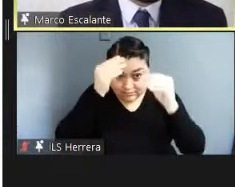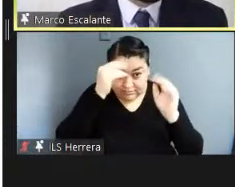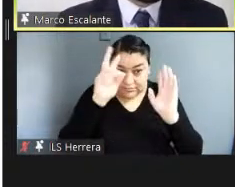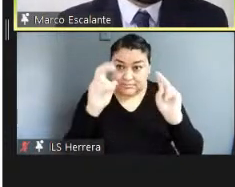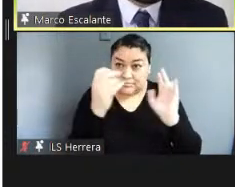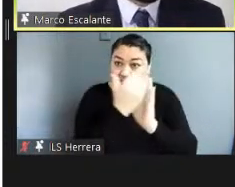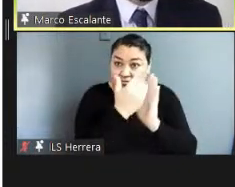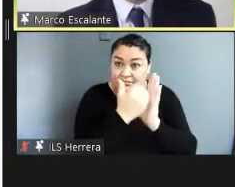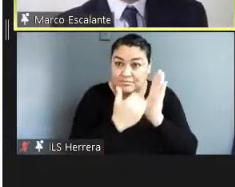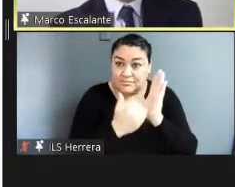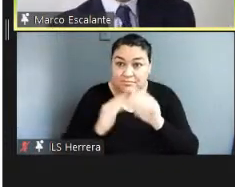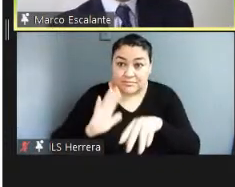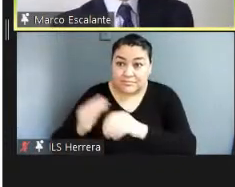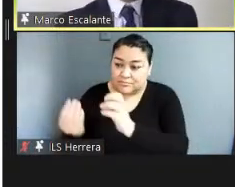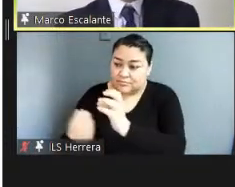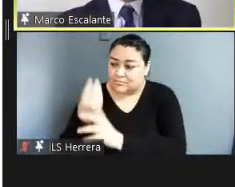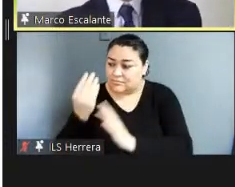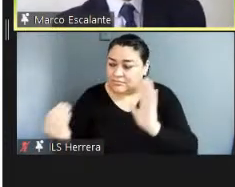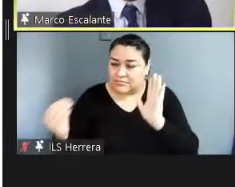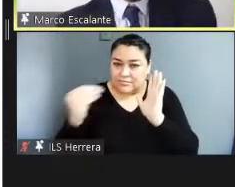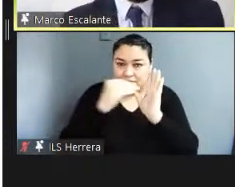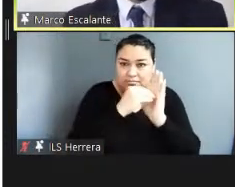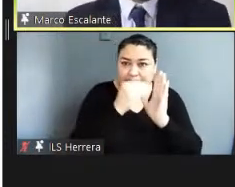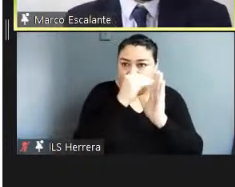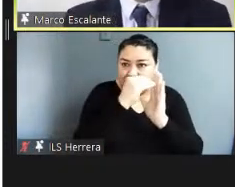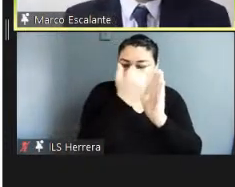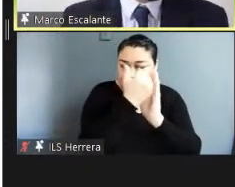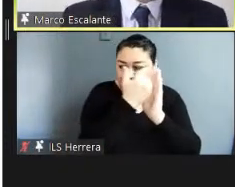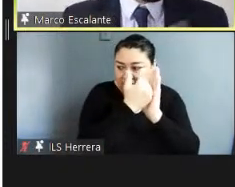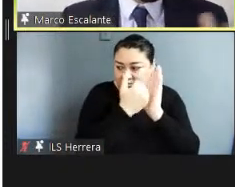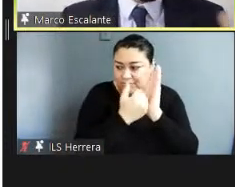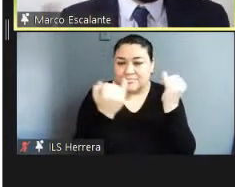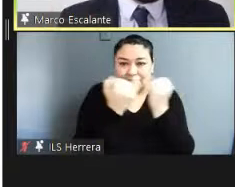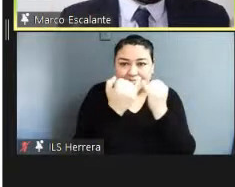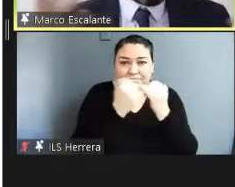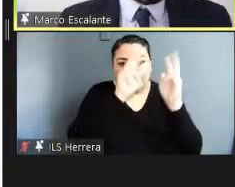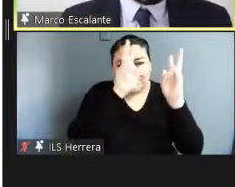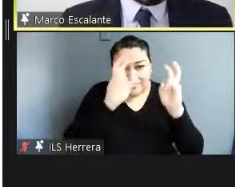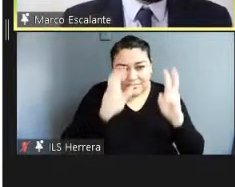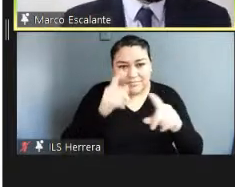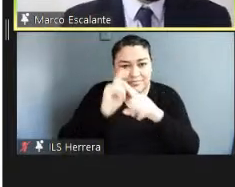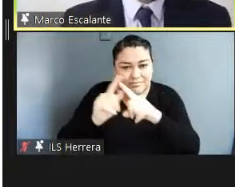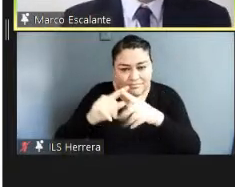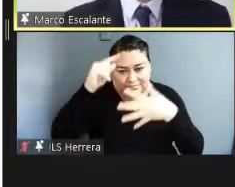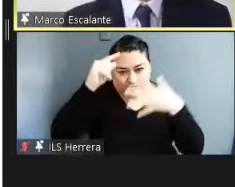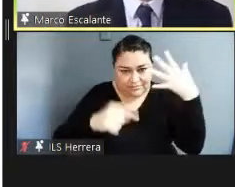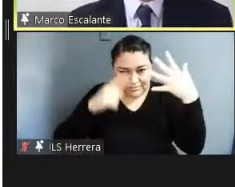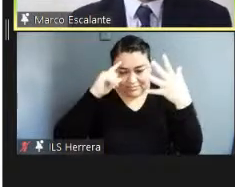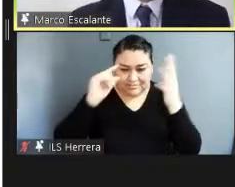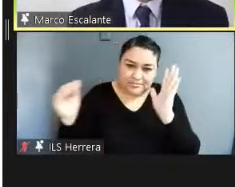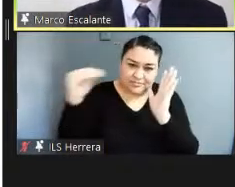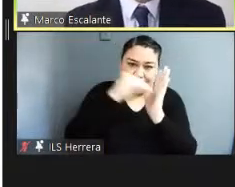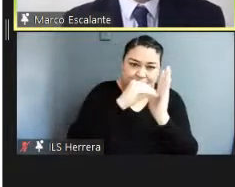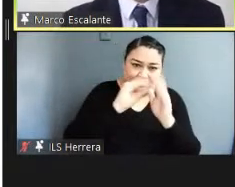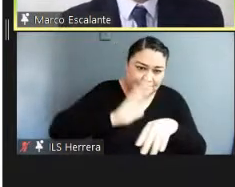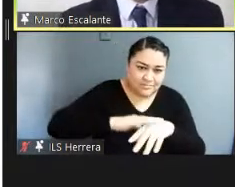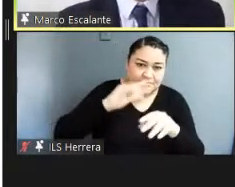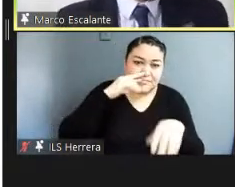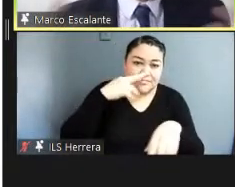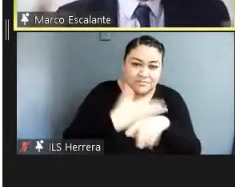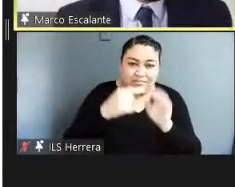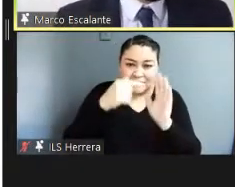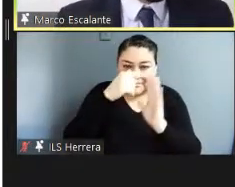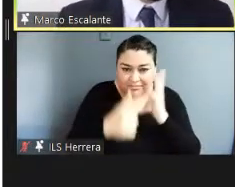comprehensive system, taking into account the curriculum, the learning, the teaching, feedback, and permanent update of all the